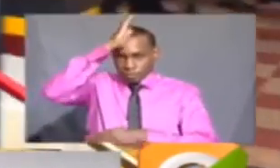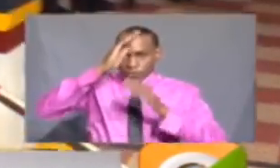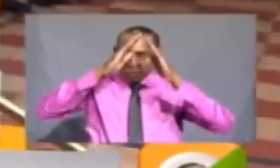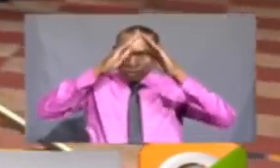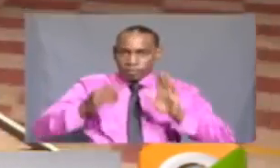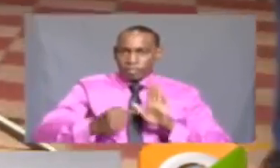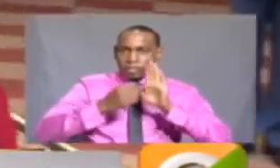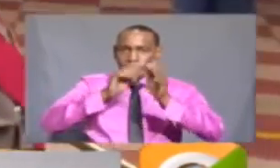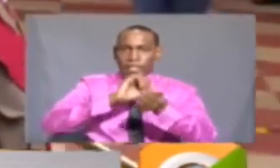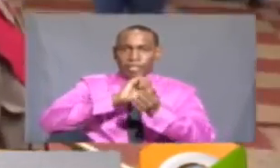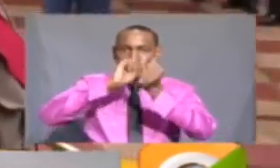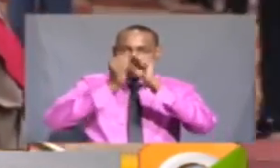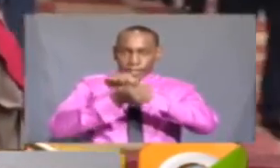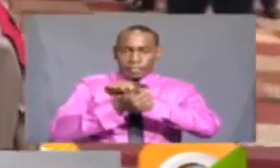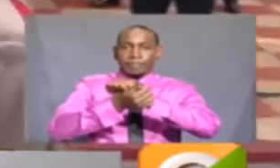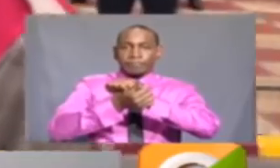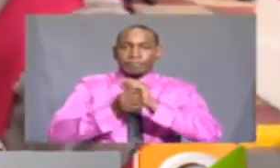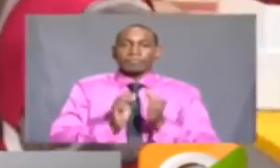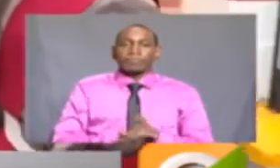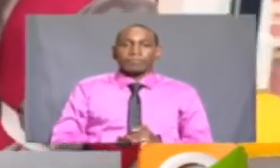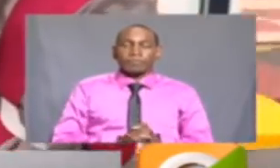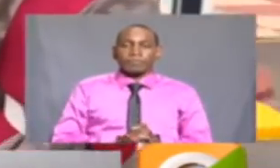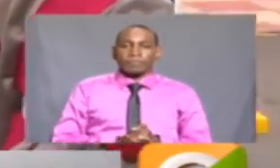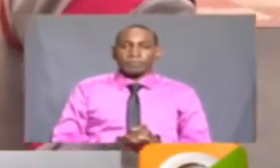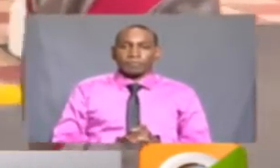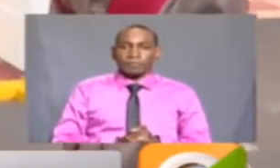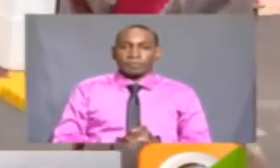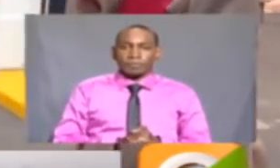symbolic of a change of guard.